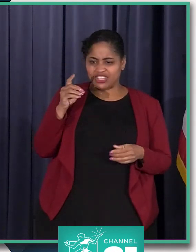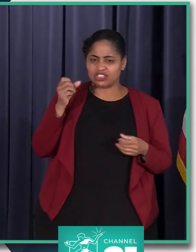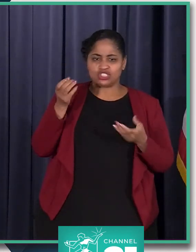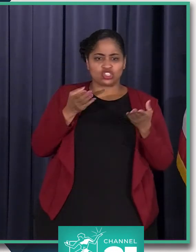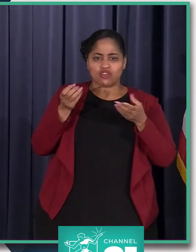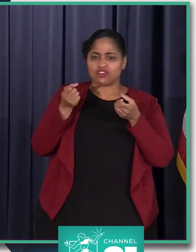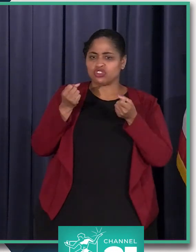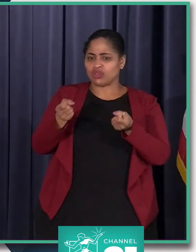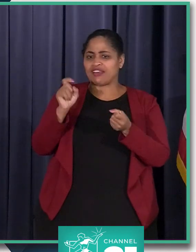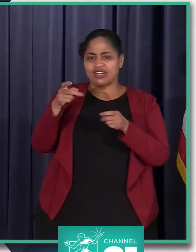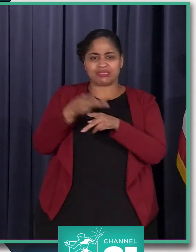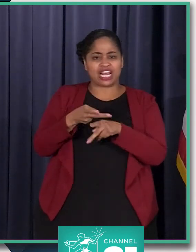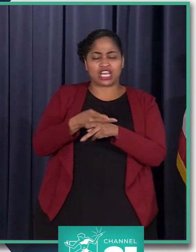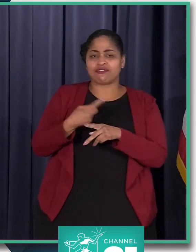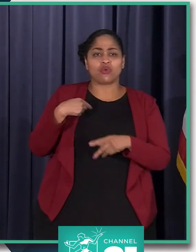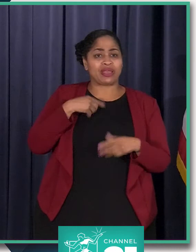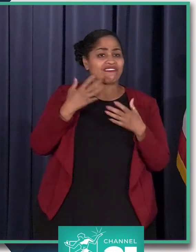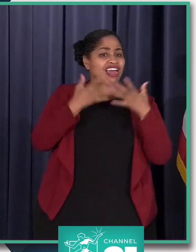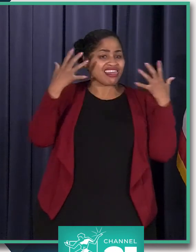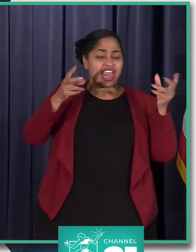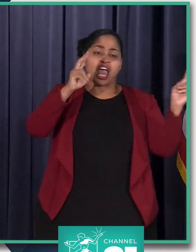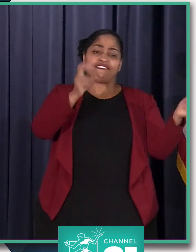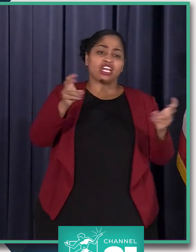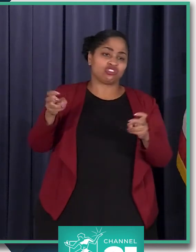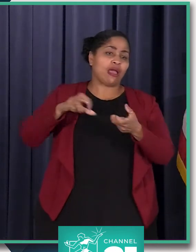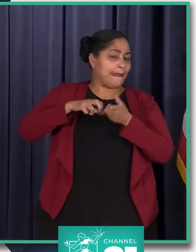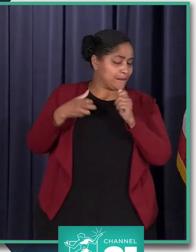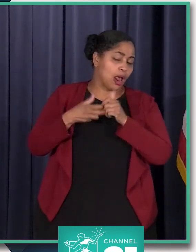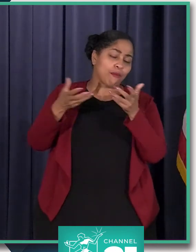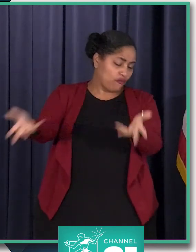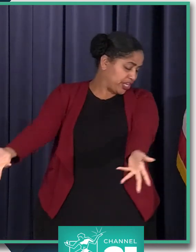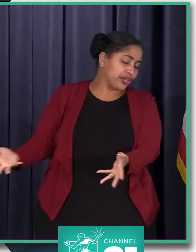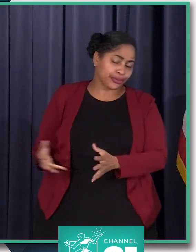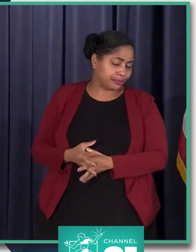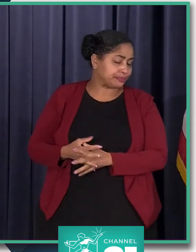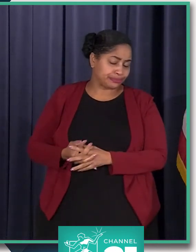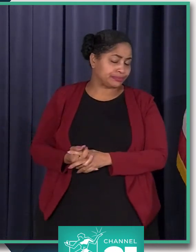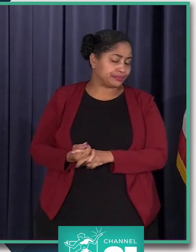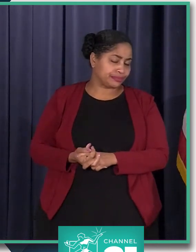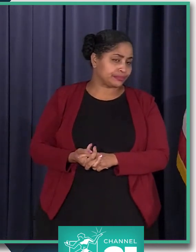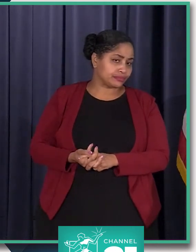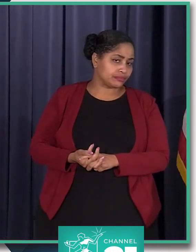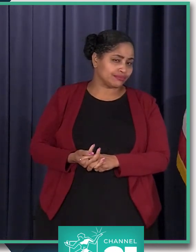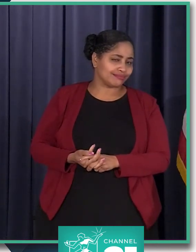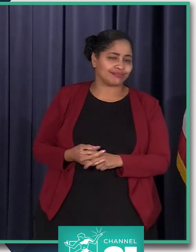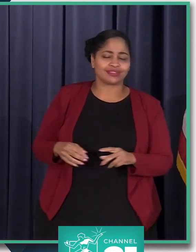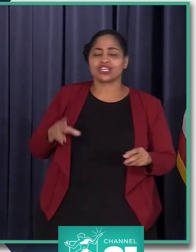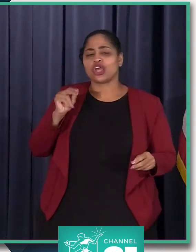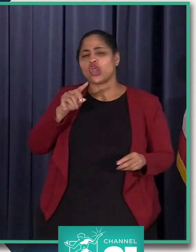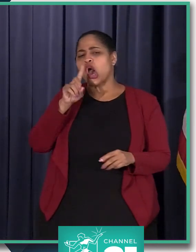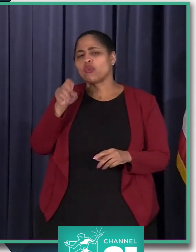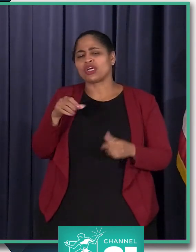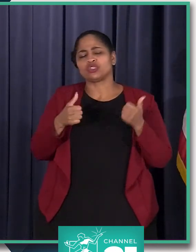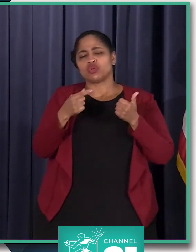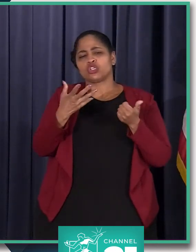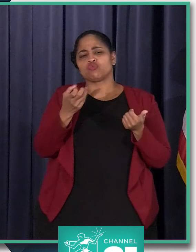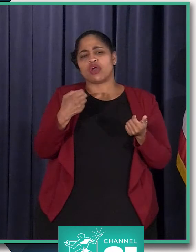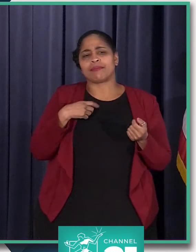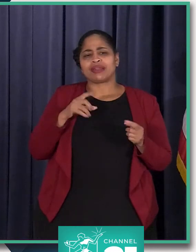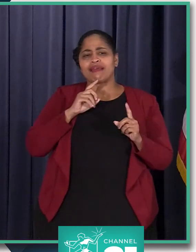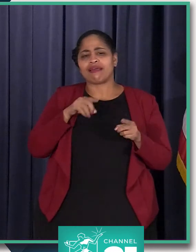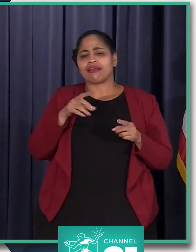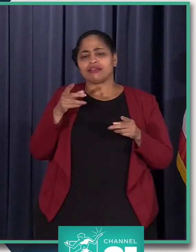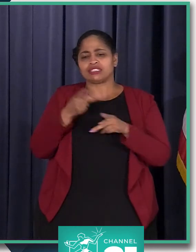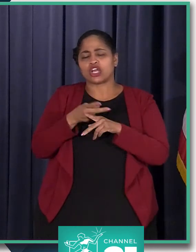to be taken care of. We have a lot of issues and problems over here. There's no question about it. Which one would you like me to take up